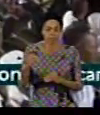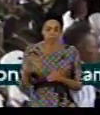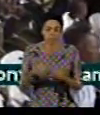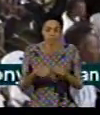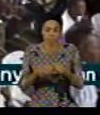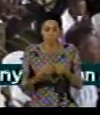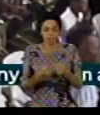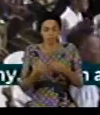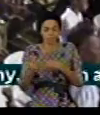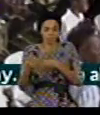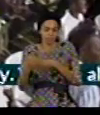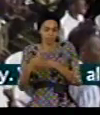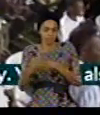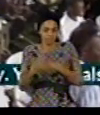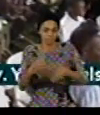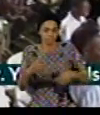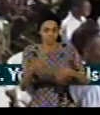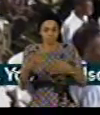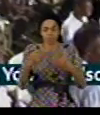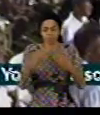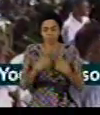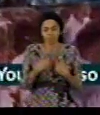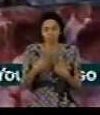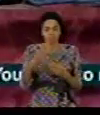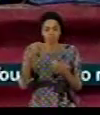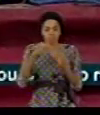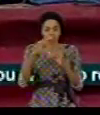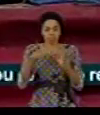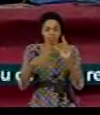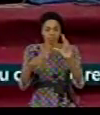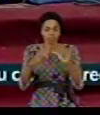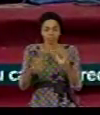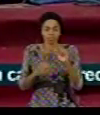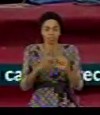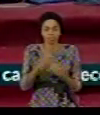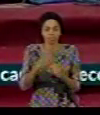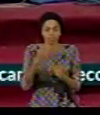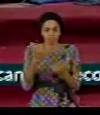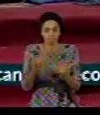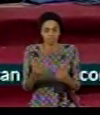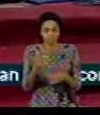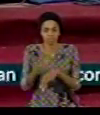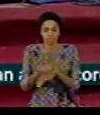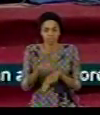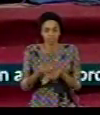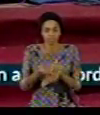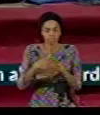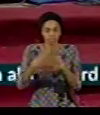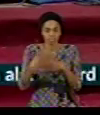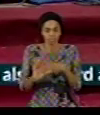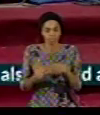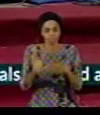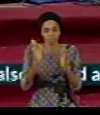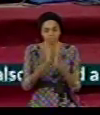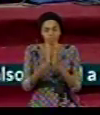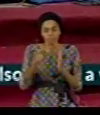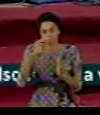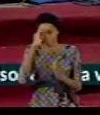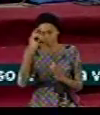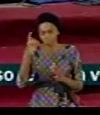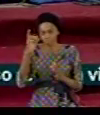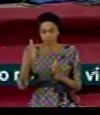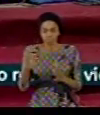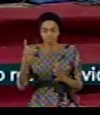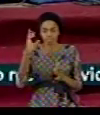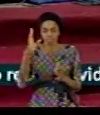over three years ago. But just this evening, after the prayer of the man of God, the Lord touched him. Lord pick him up, and now you can see him moving. He has